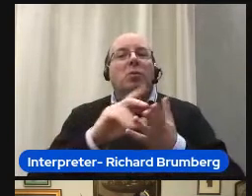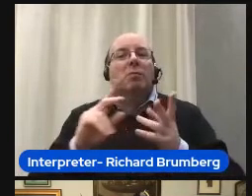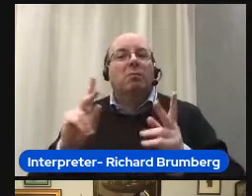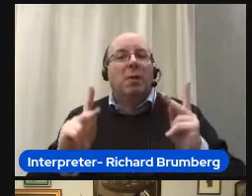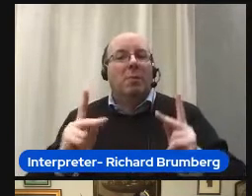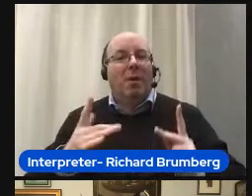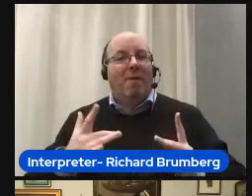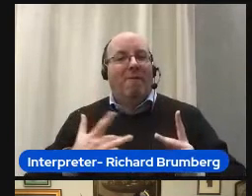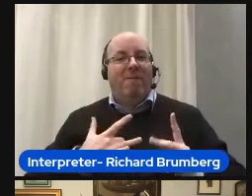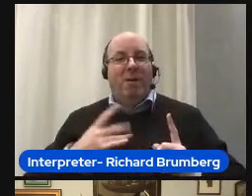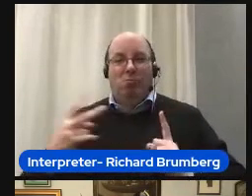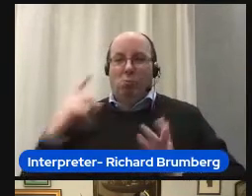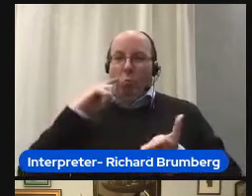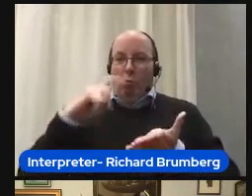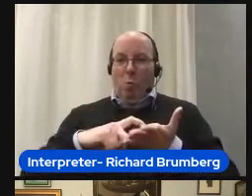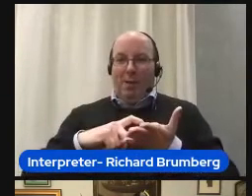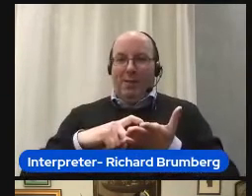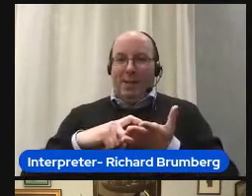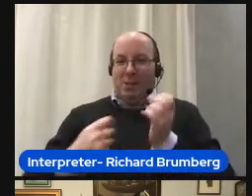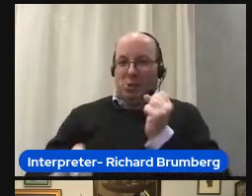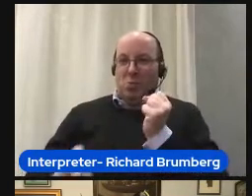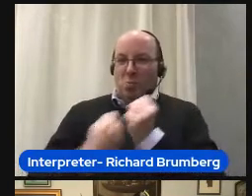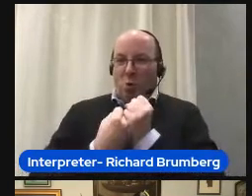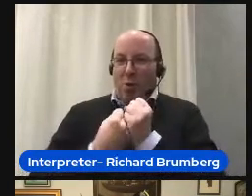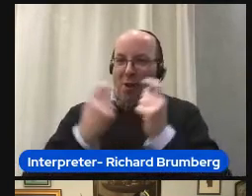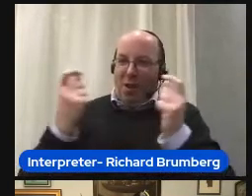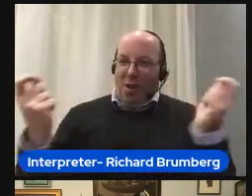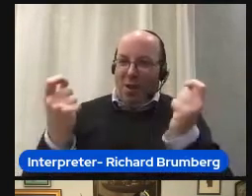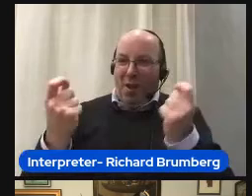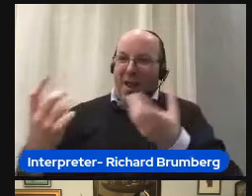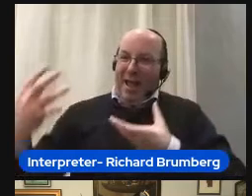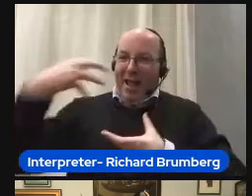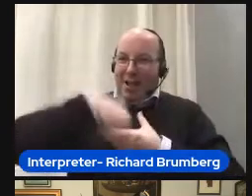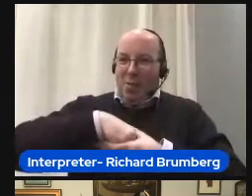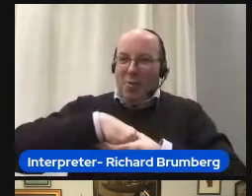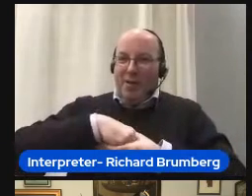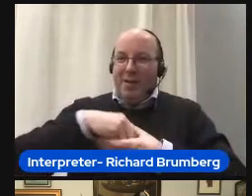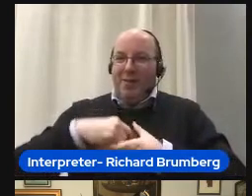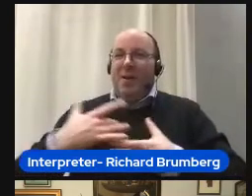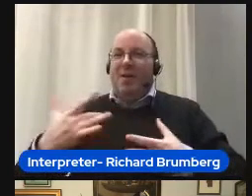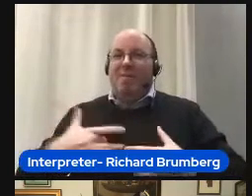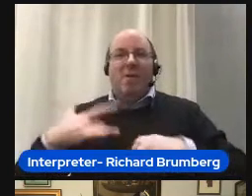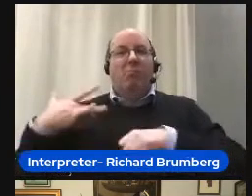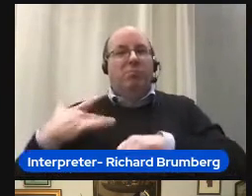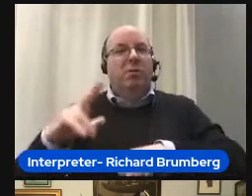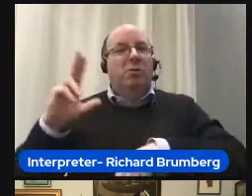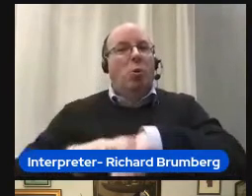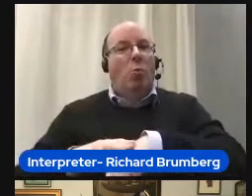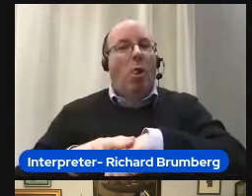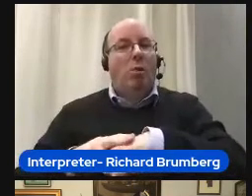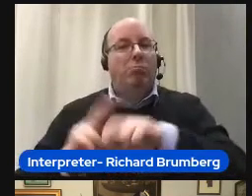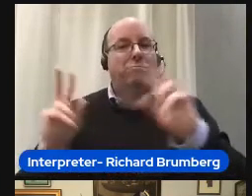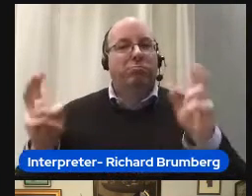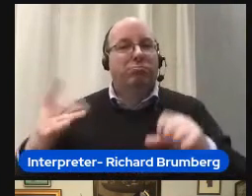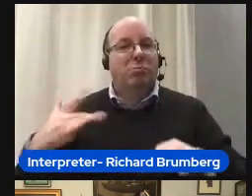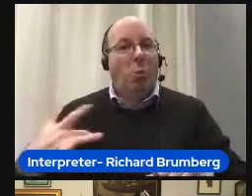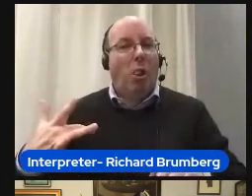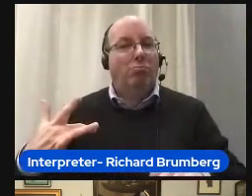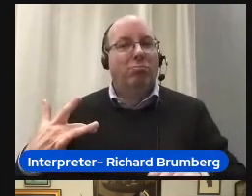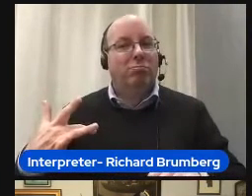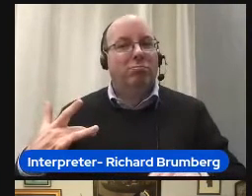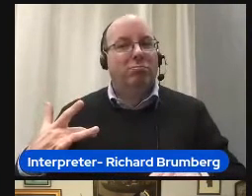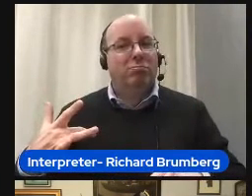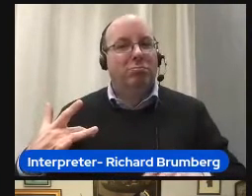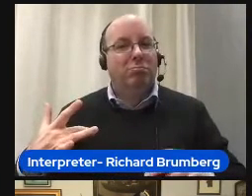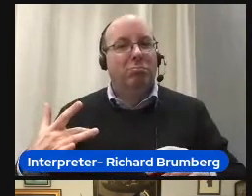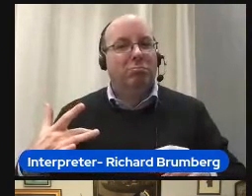feel seen, held, celebrated, included, normalized in our Jewish communities. We